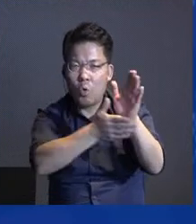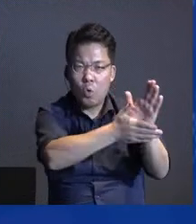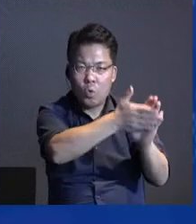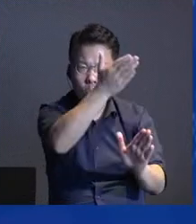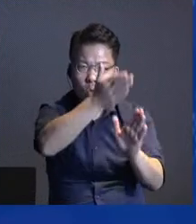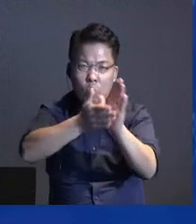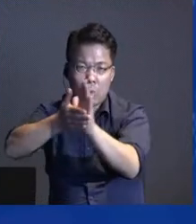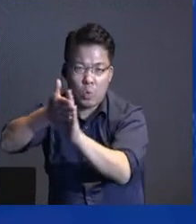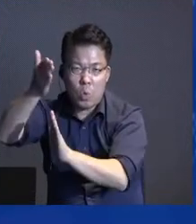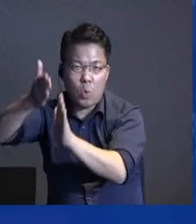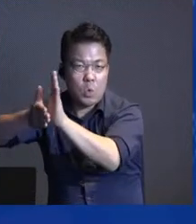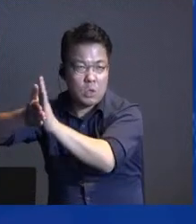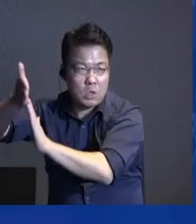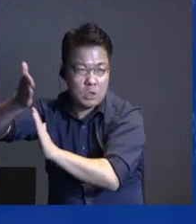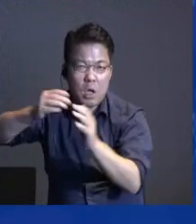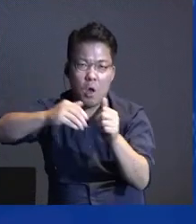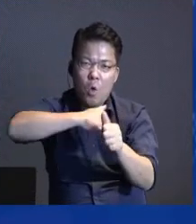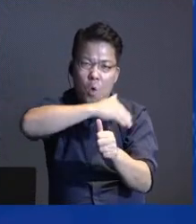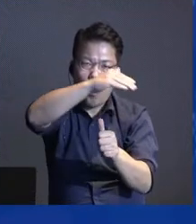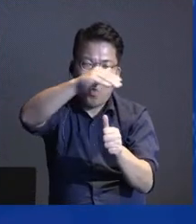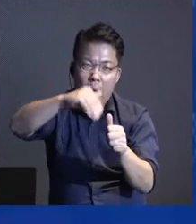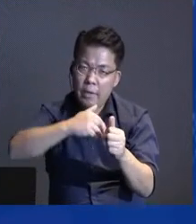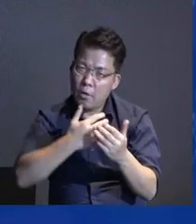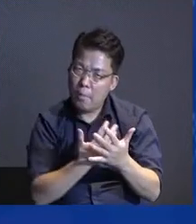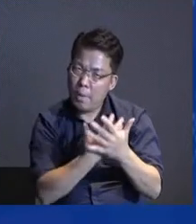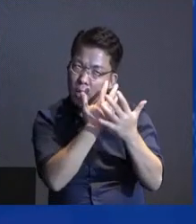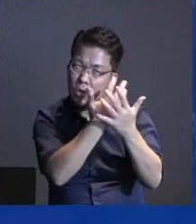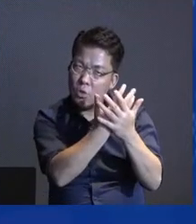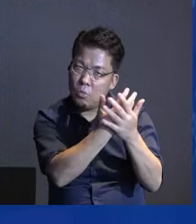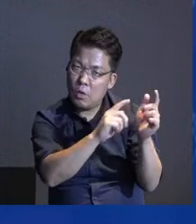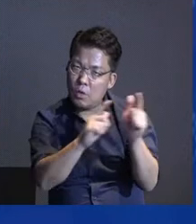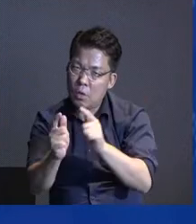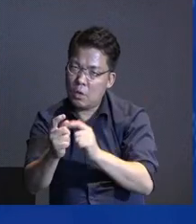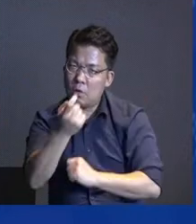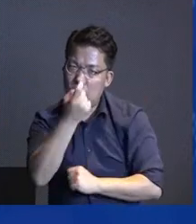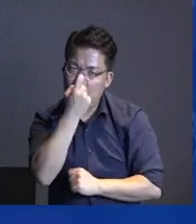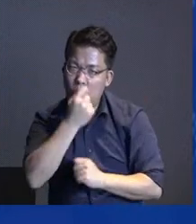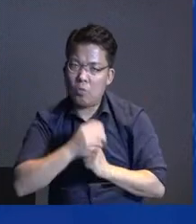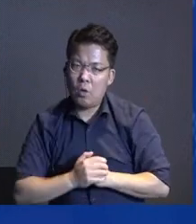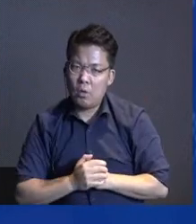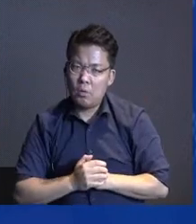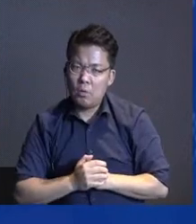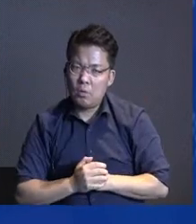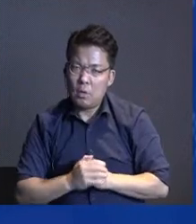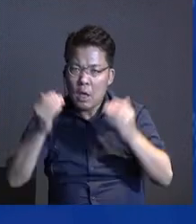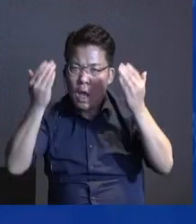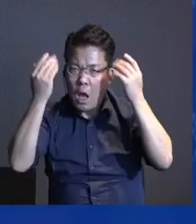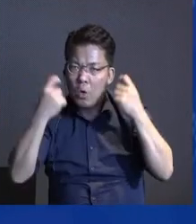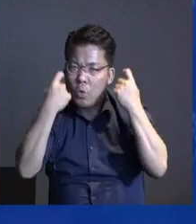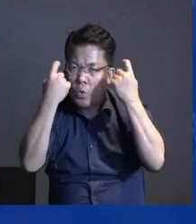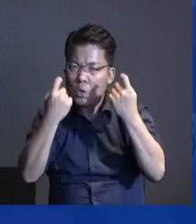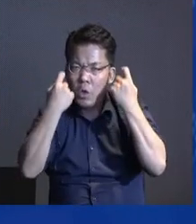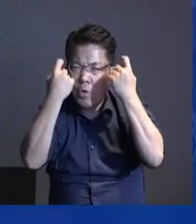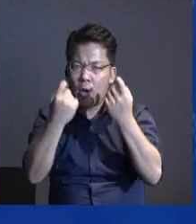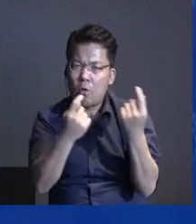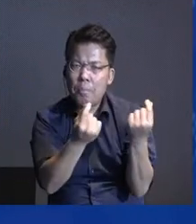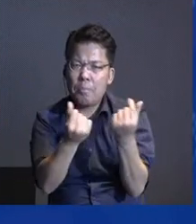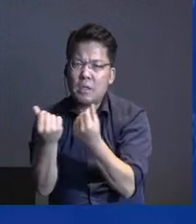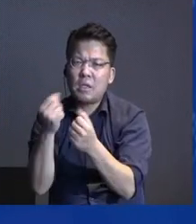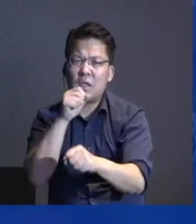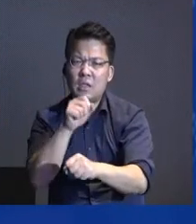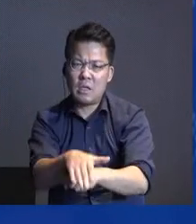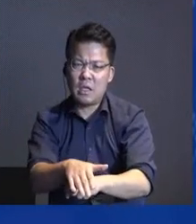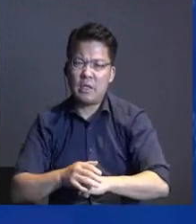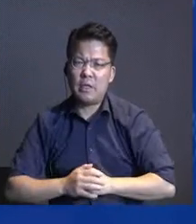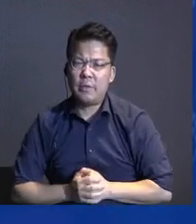give you an example, in the area, in the neighborhood where the organization Letoko is situated, there is a lot of new development, a lot of